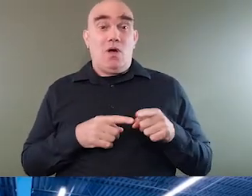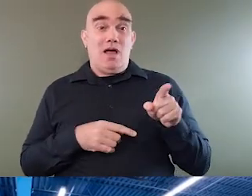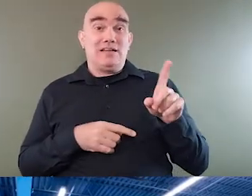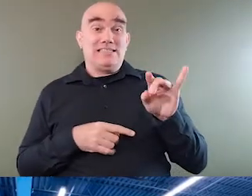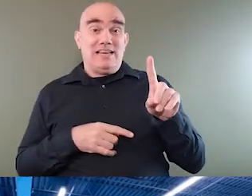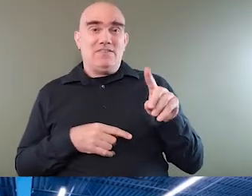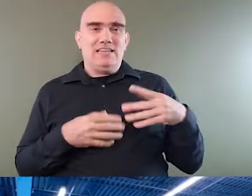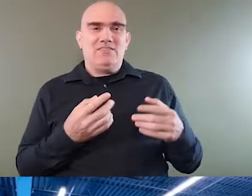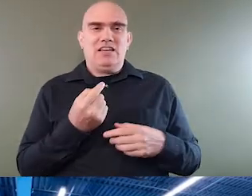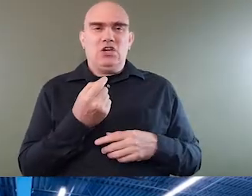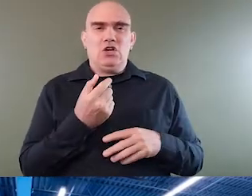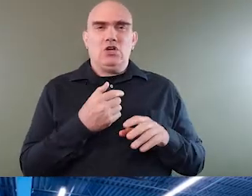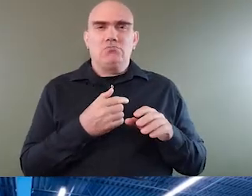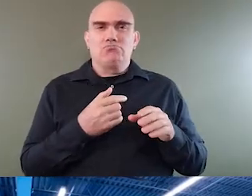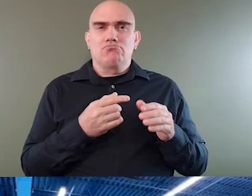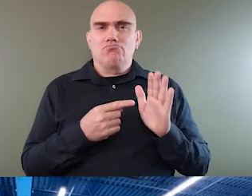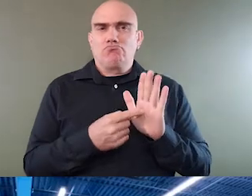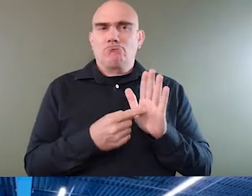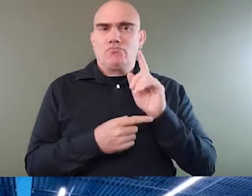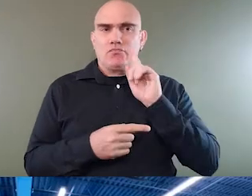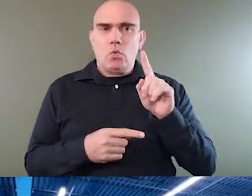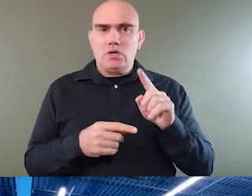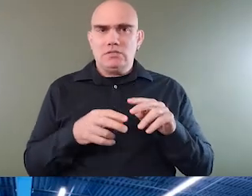for chair seated.